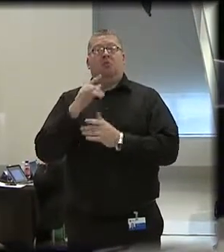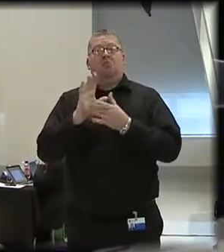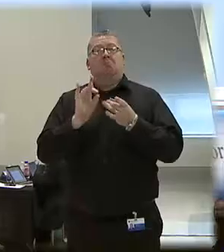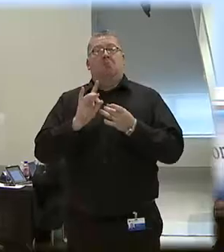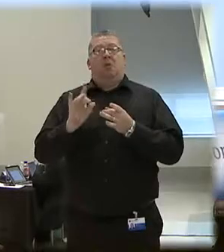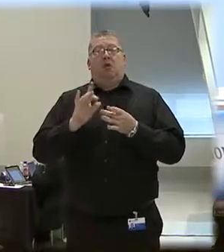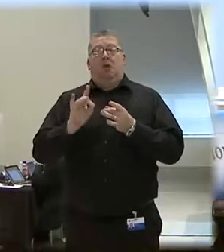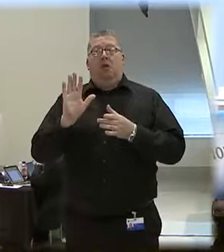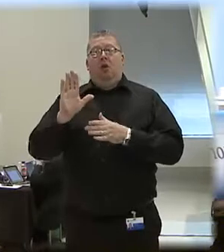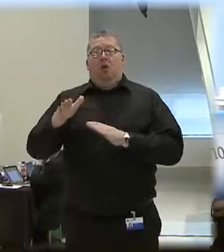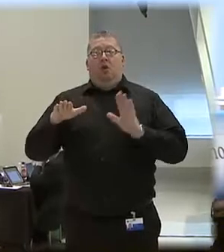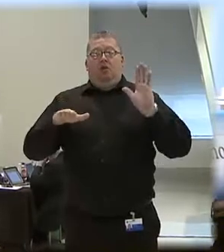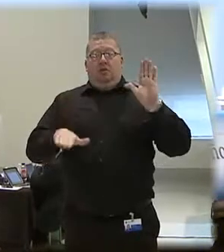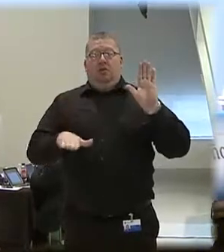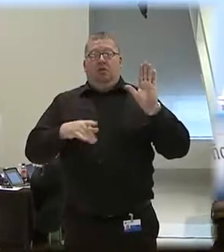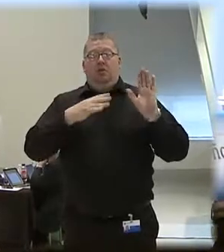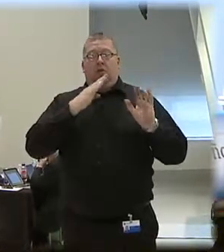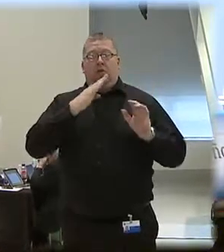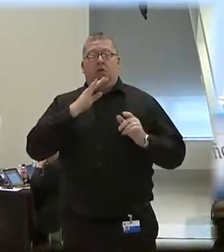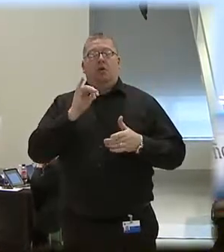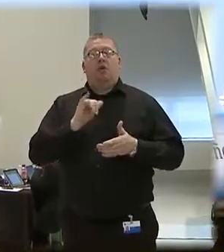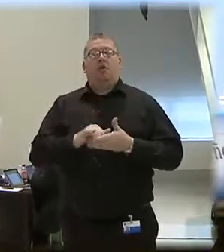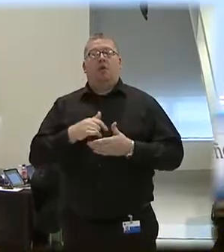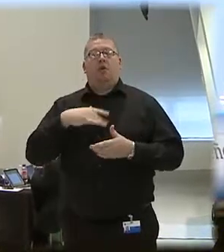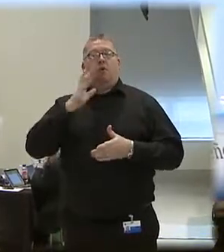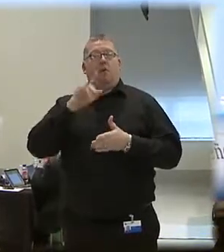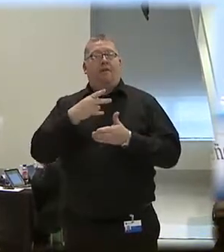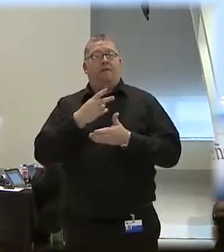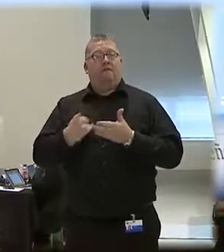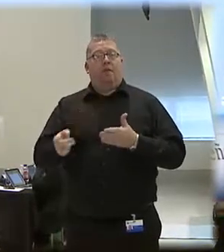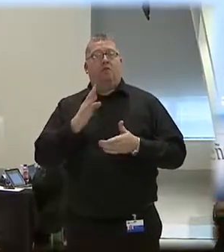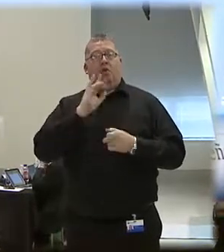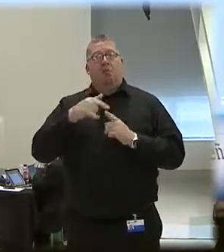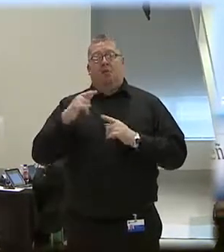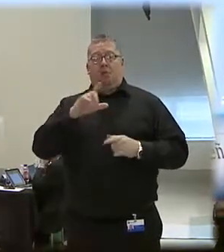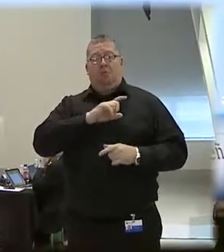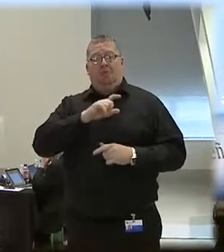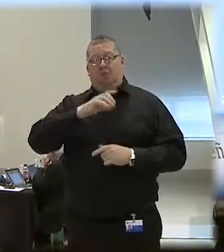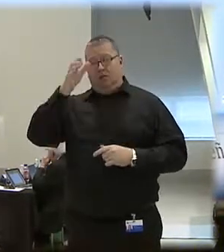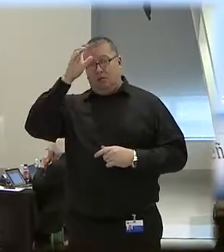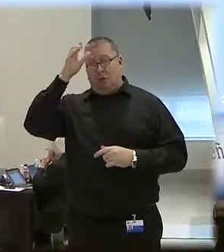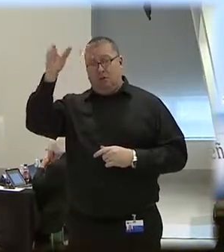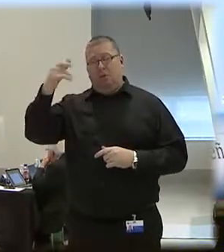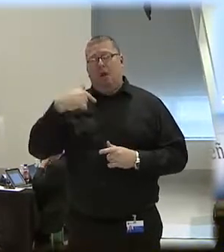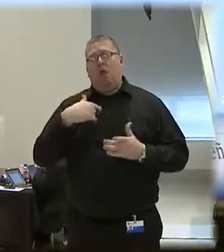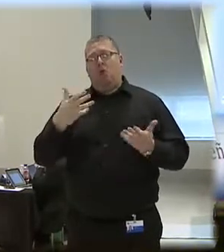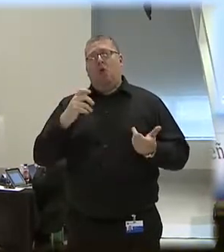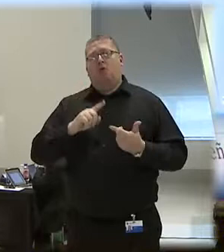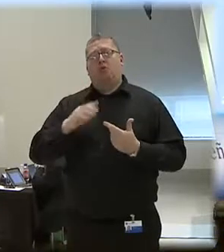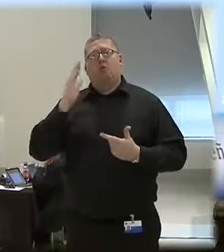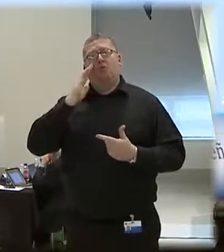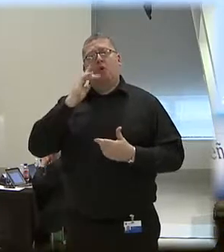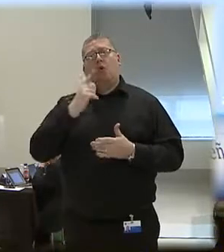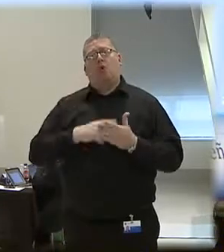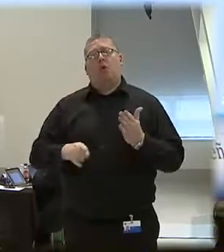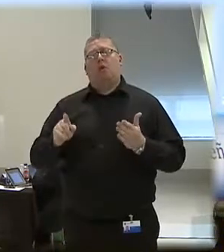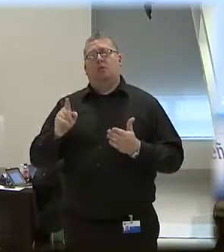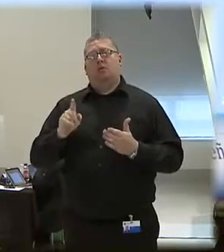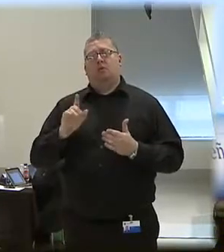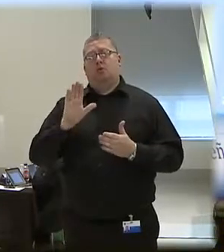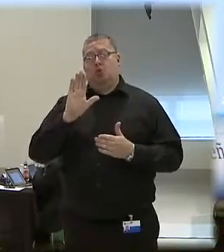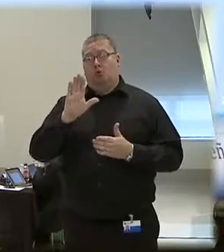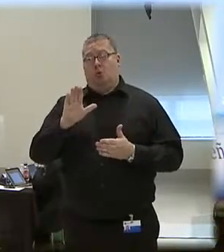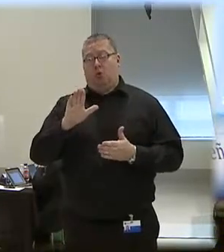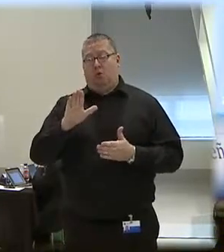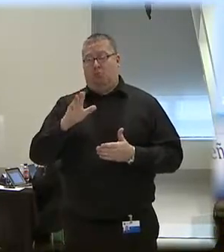and your testimony that broken windows is a failed policing concept. I'd like to know what empirical data